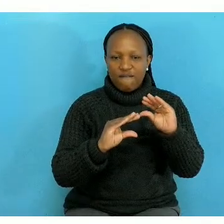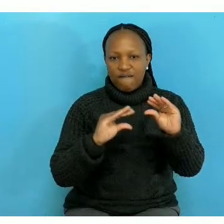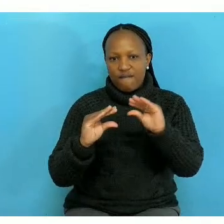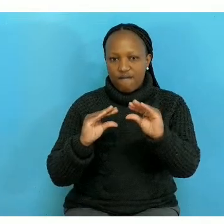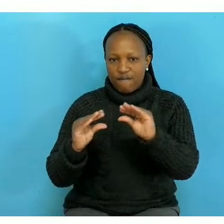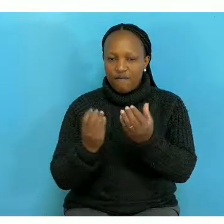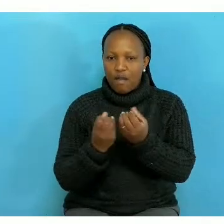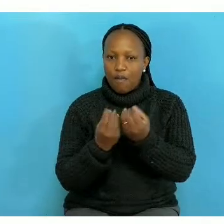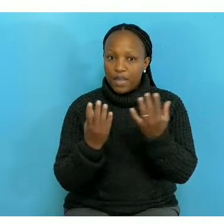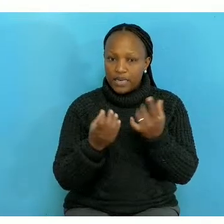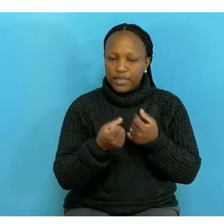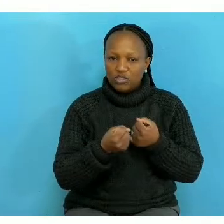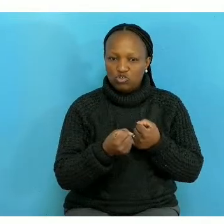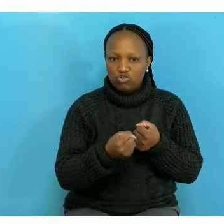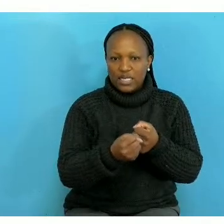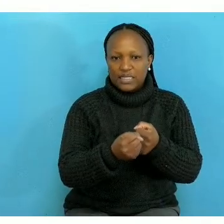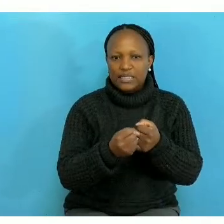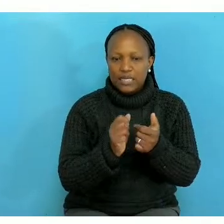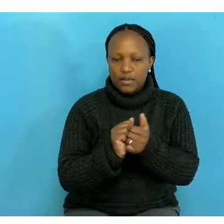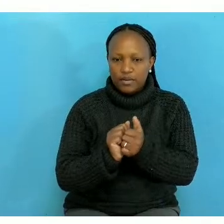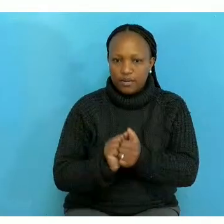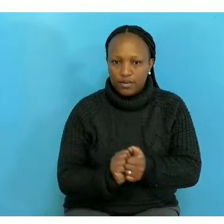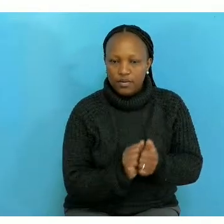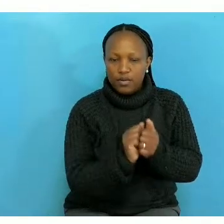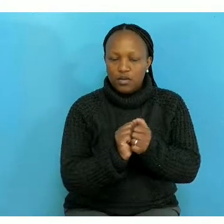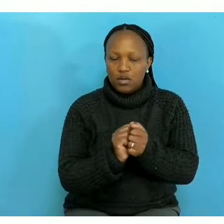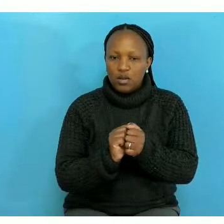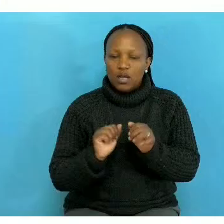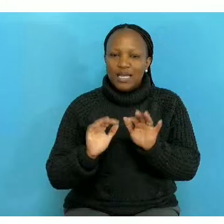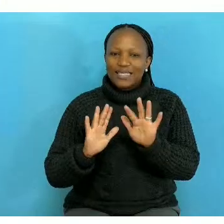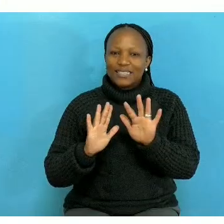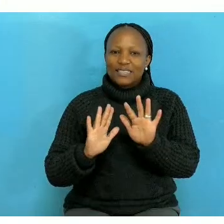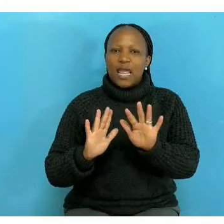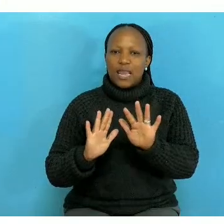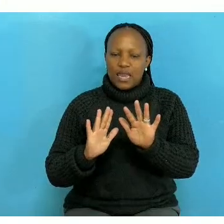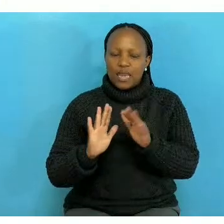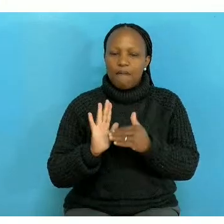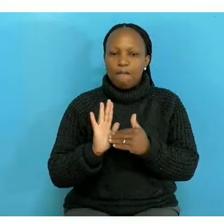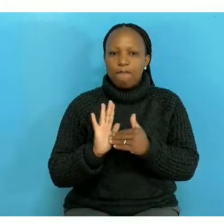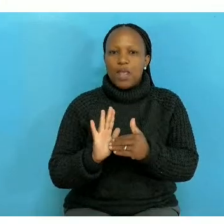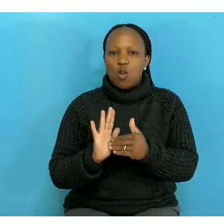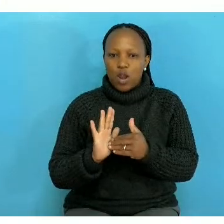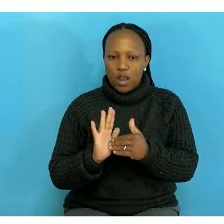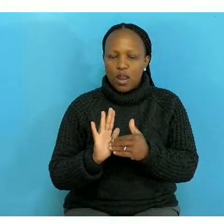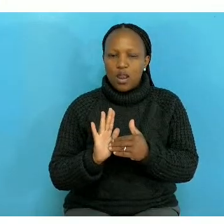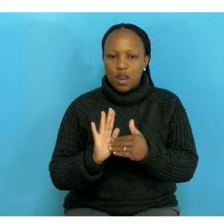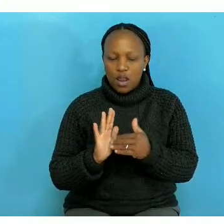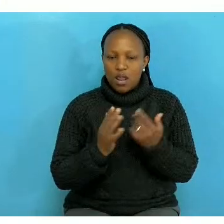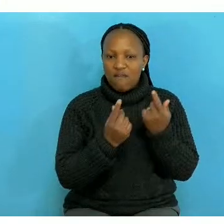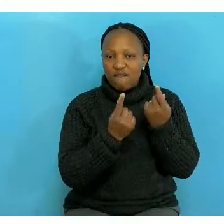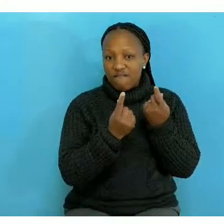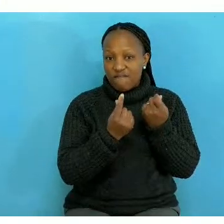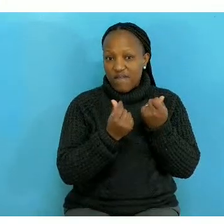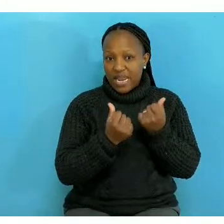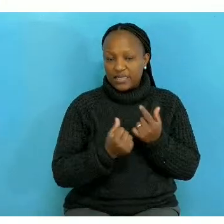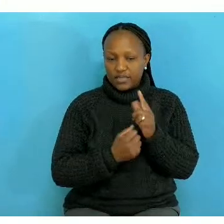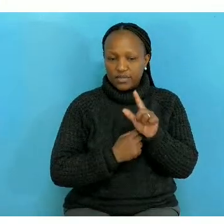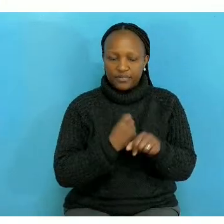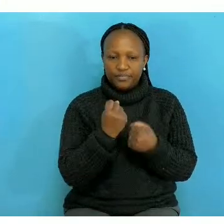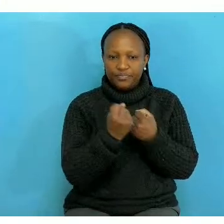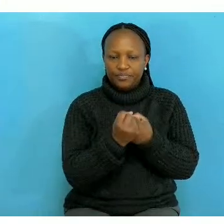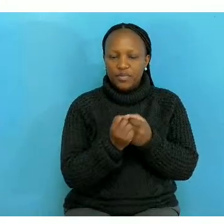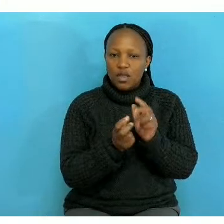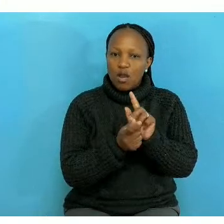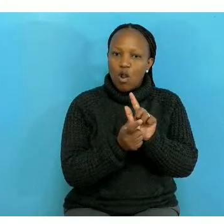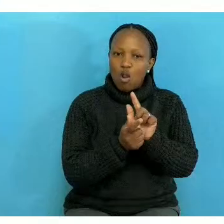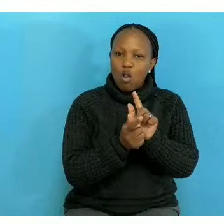partnerships, we've appropriated 10 million. The financial support, which are loans, is 20